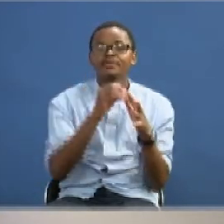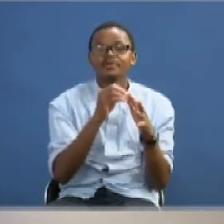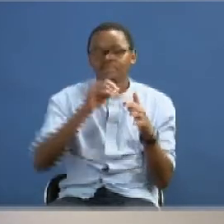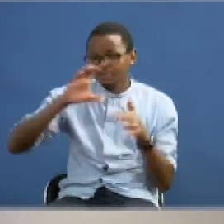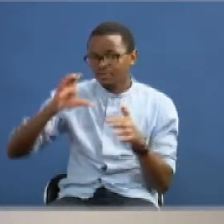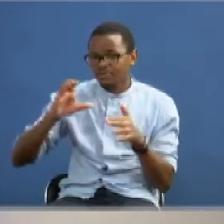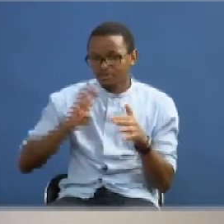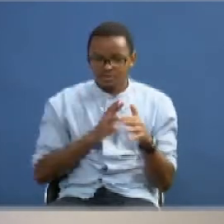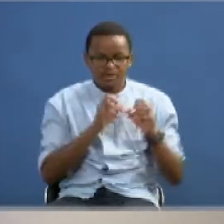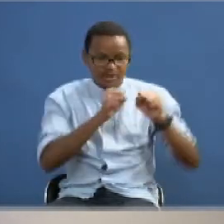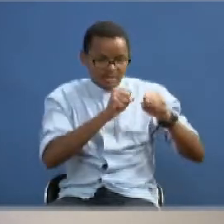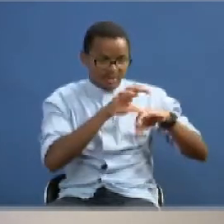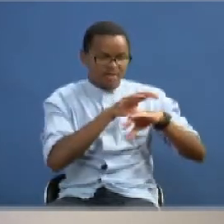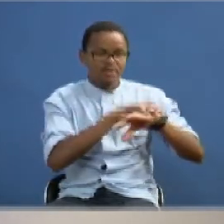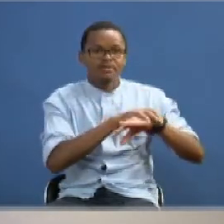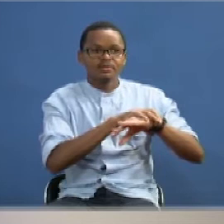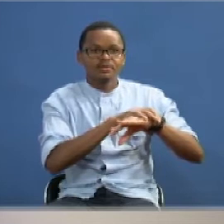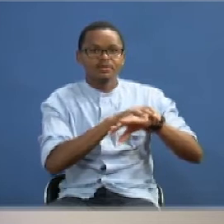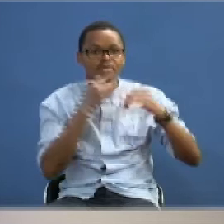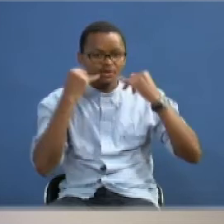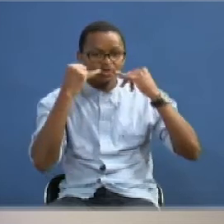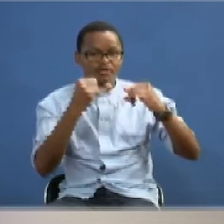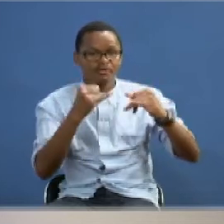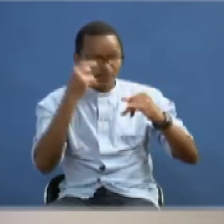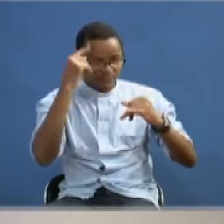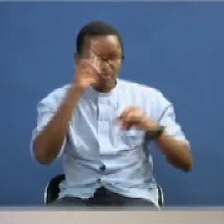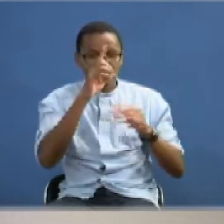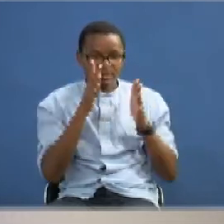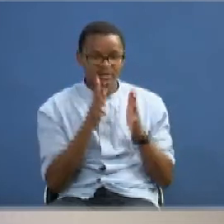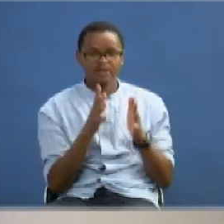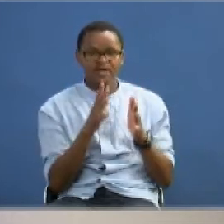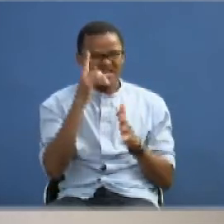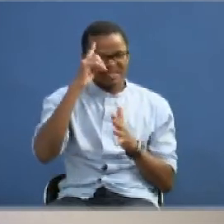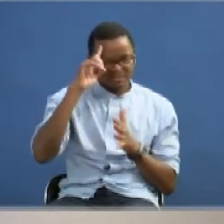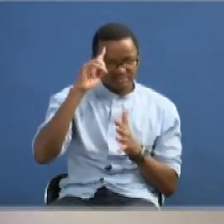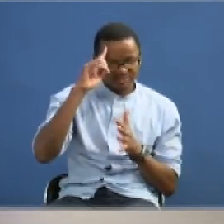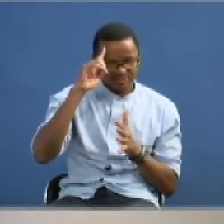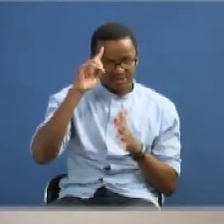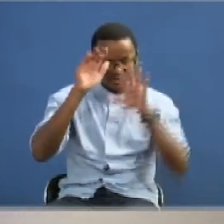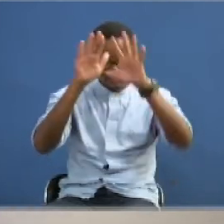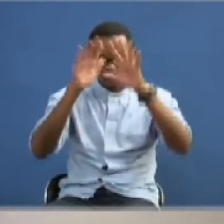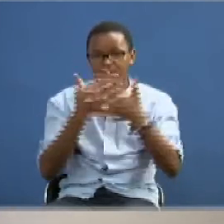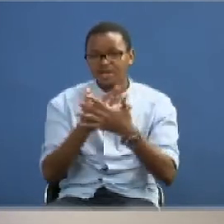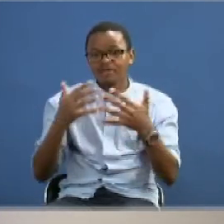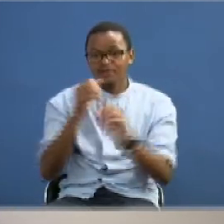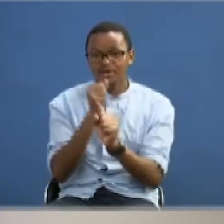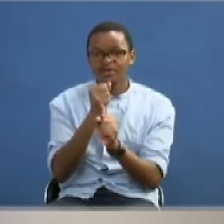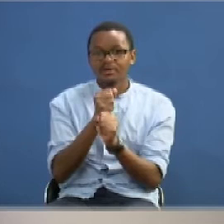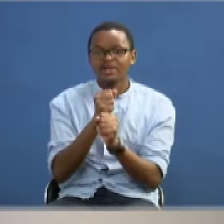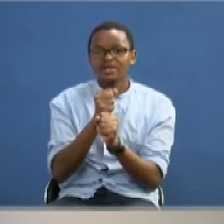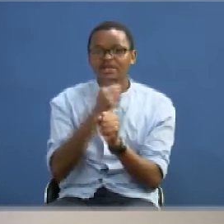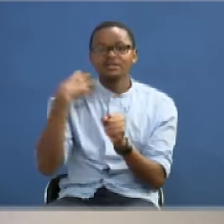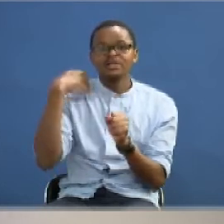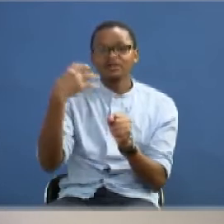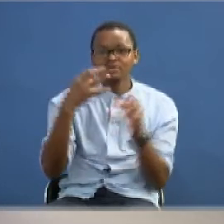counties, we are able to get information from our citizens. And I think the critical thing that we have done is